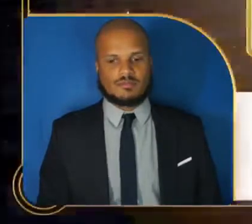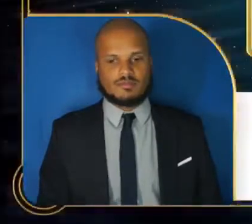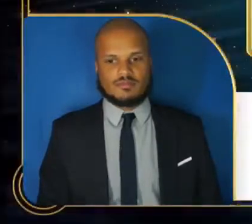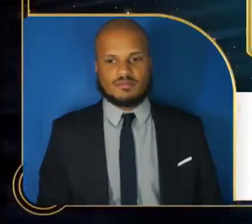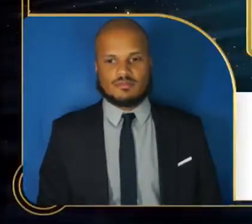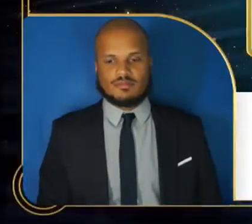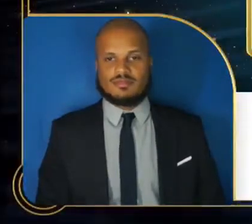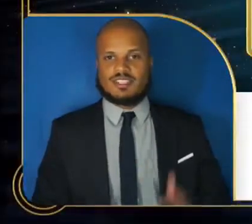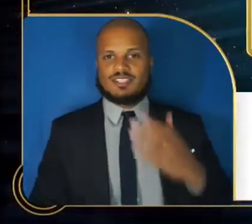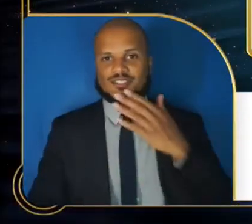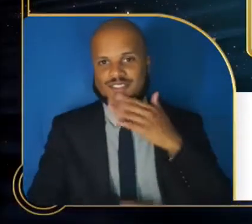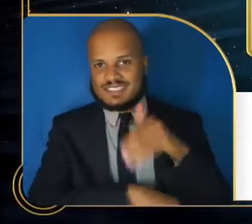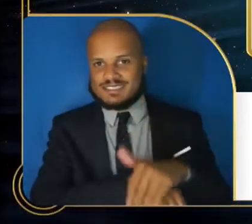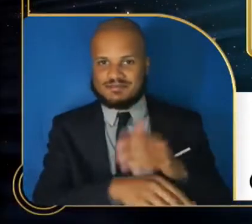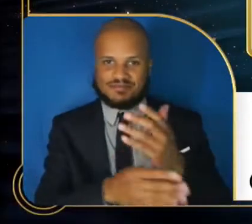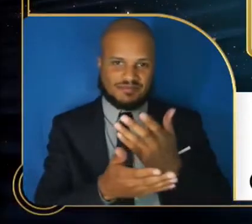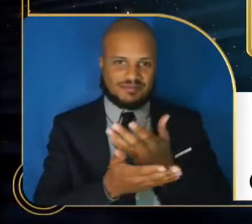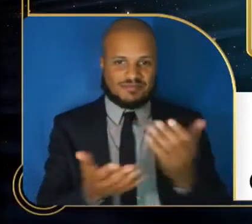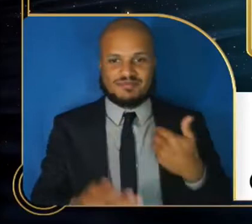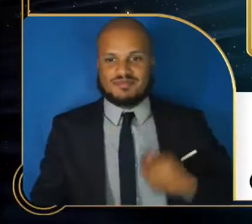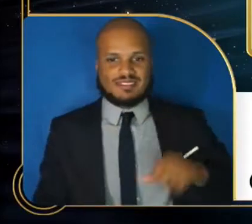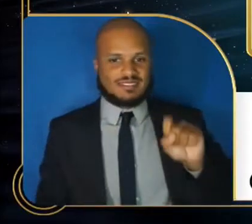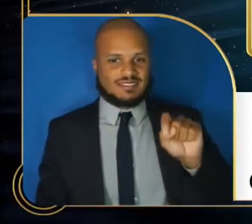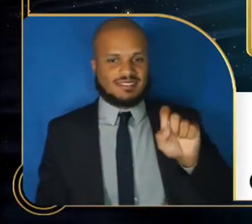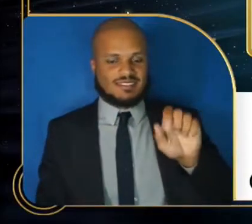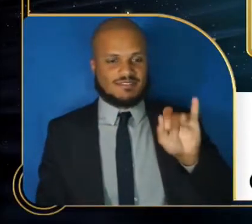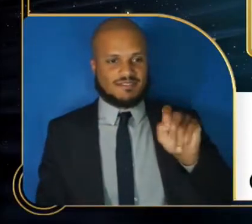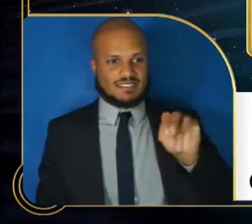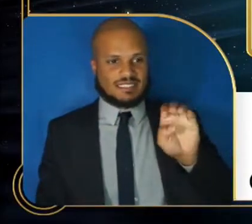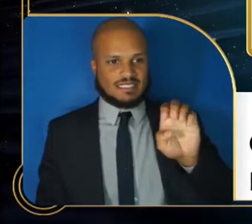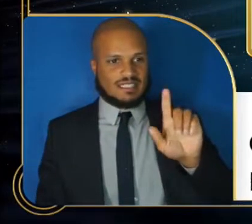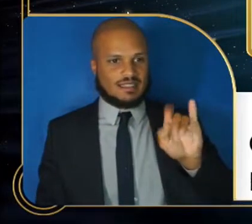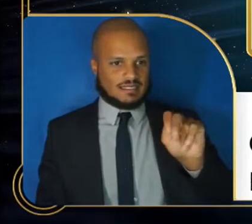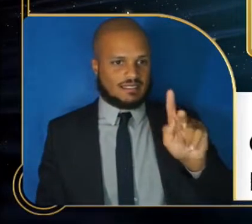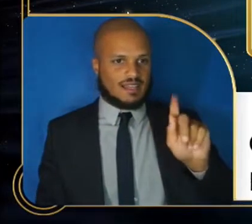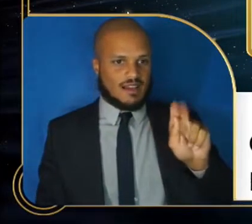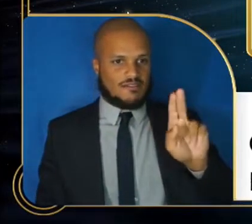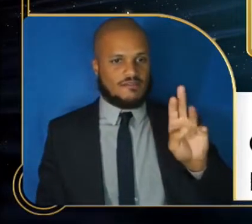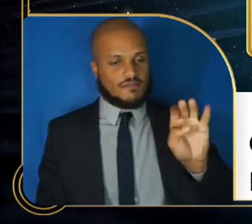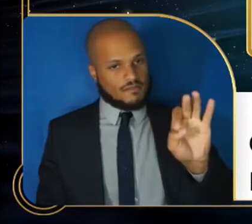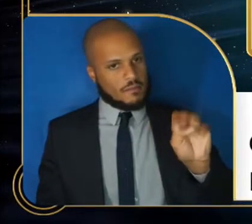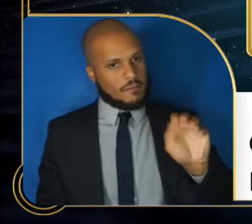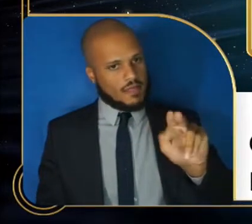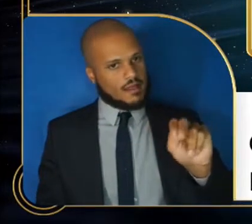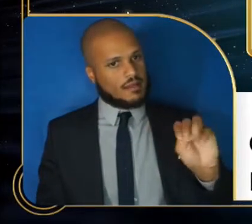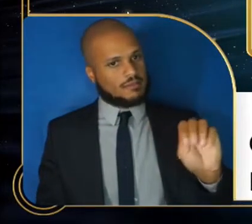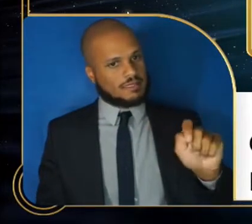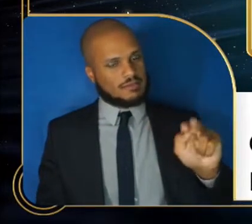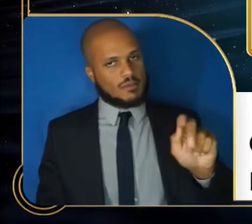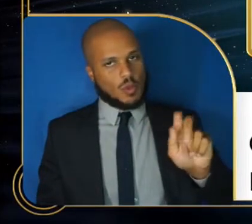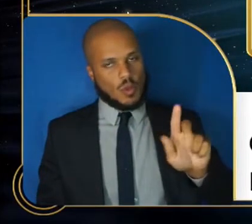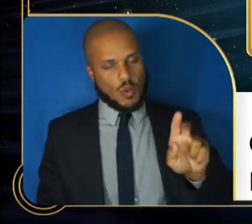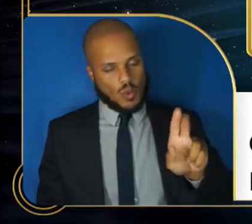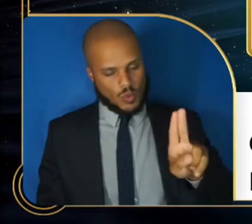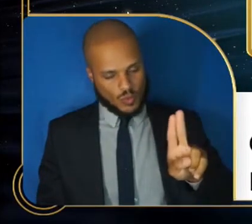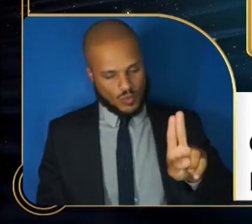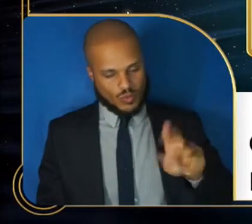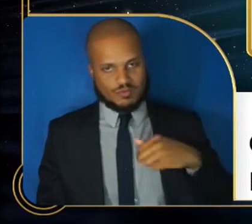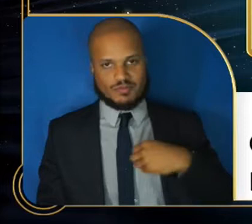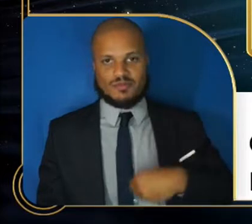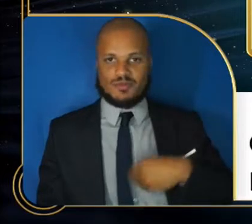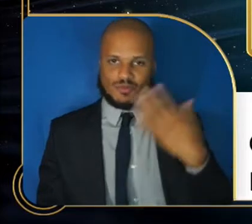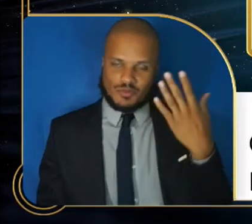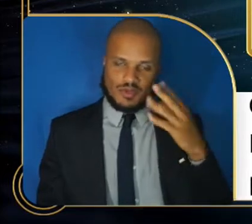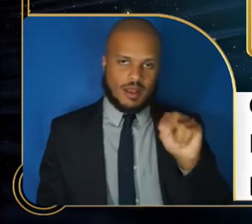Good evening, everyone. My name is Stefanie Lynn Kaufman-Mthimkhulu, and I am a white, non-binary person with short,